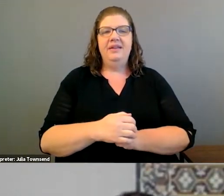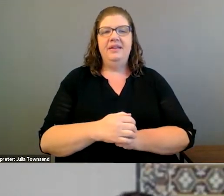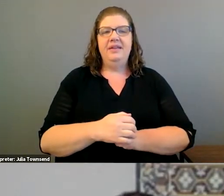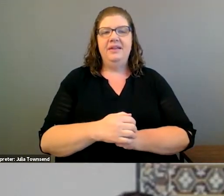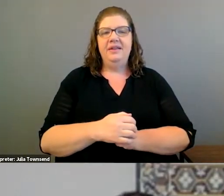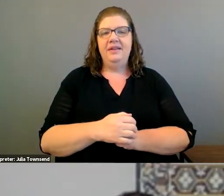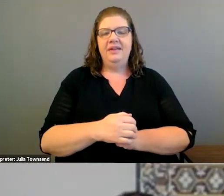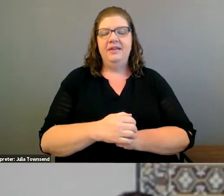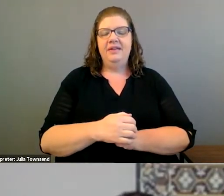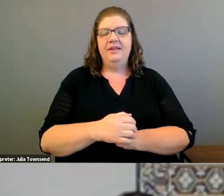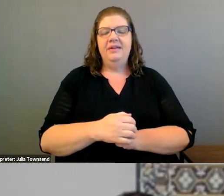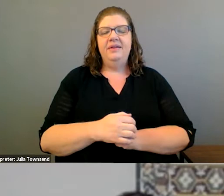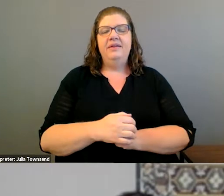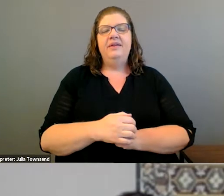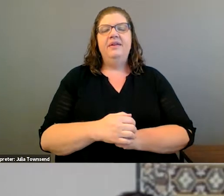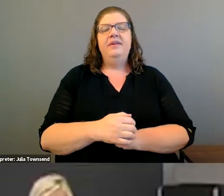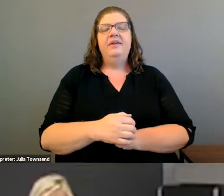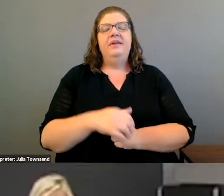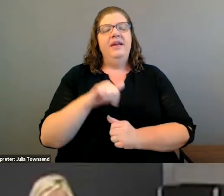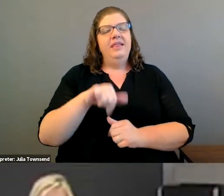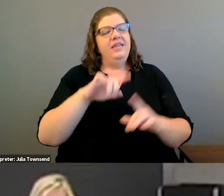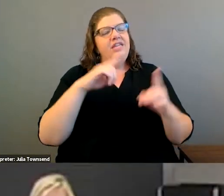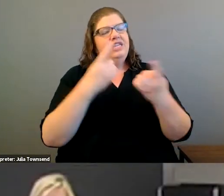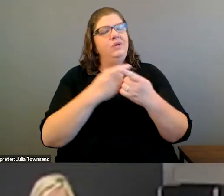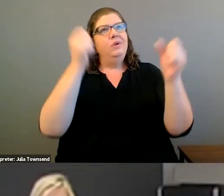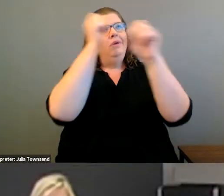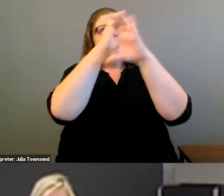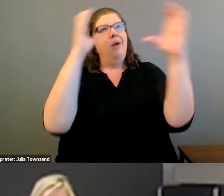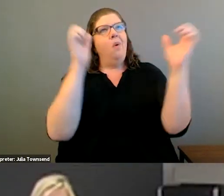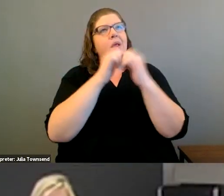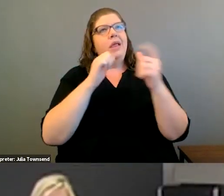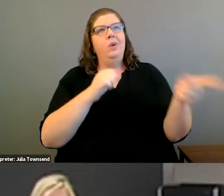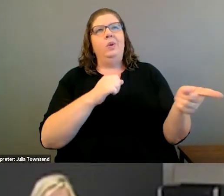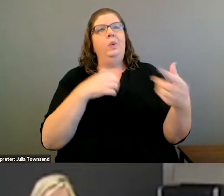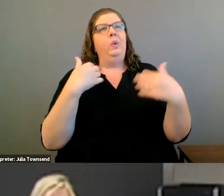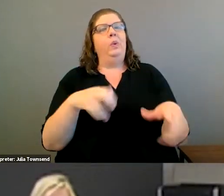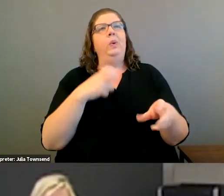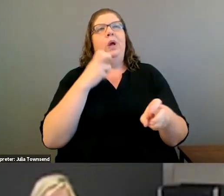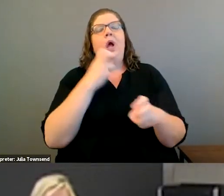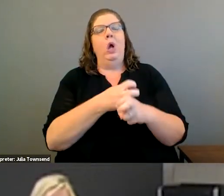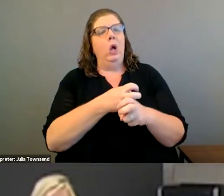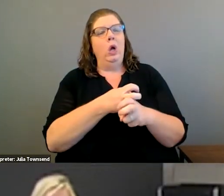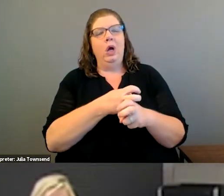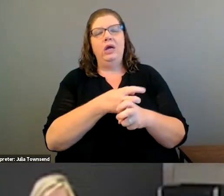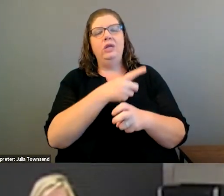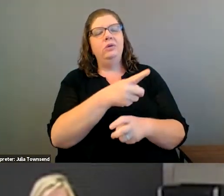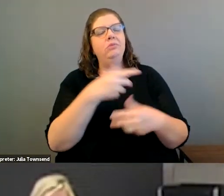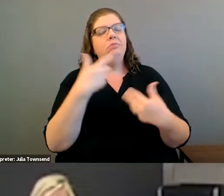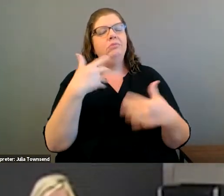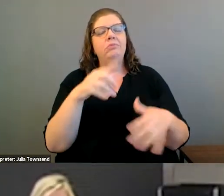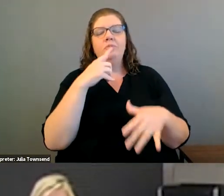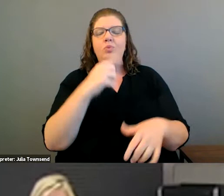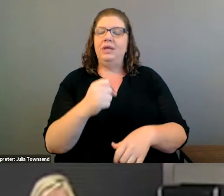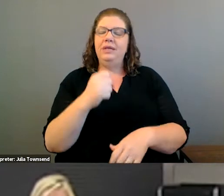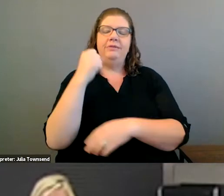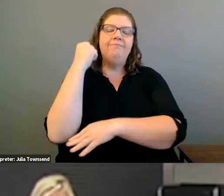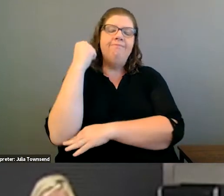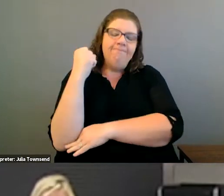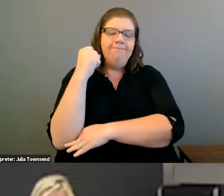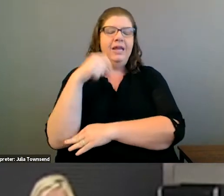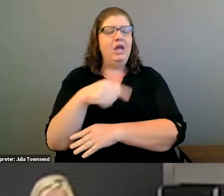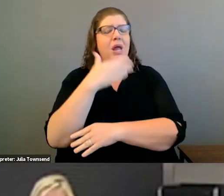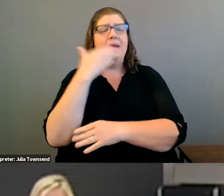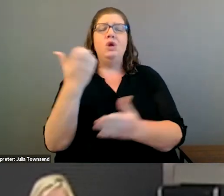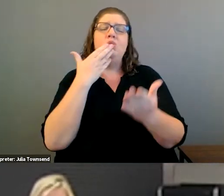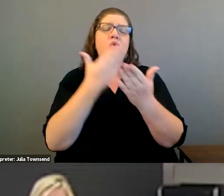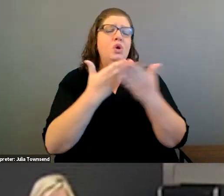It's hard to actually imagine this district without you, Meg. I think about it. You're such an institution here in the best way,